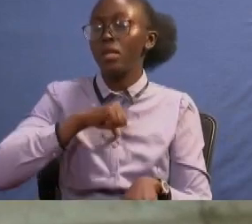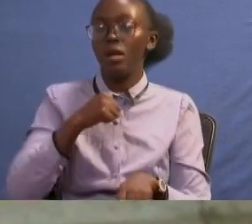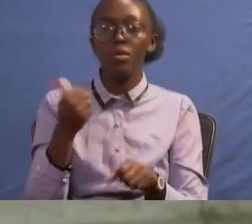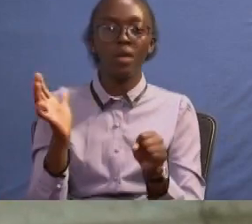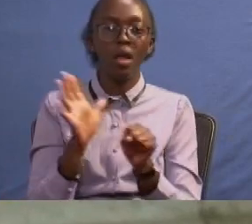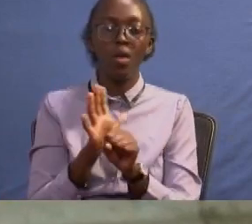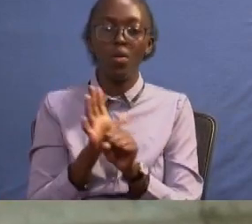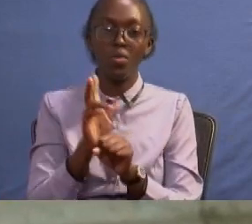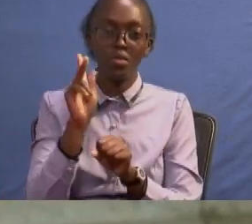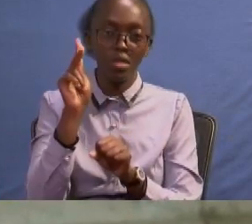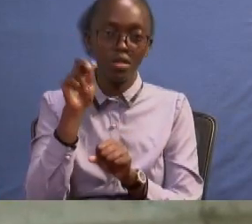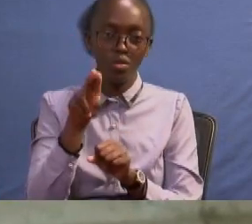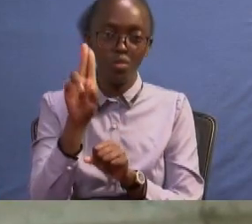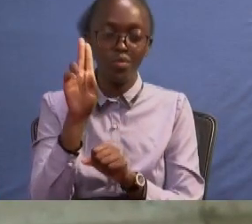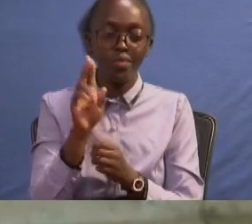university.